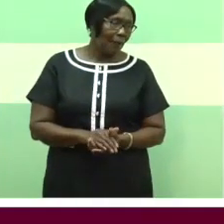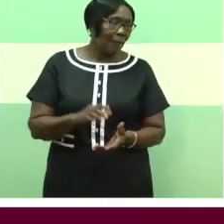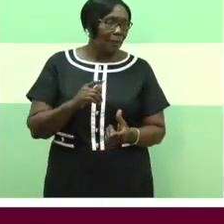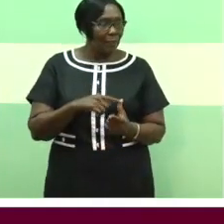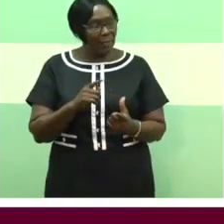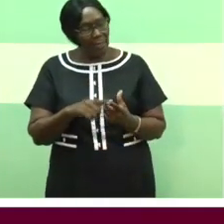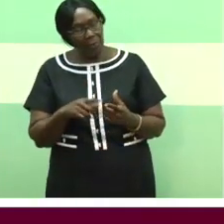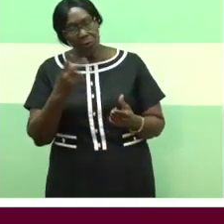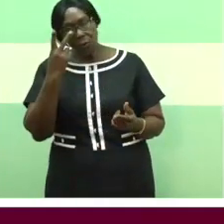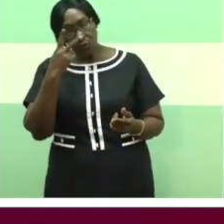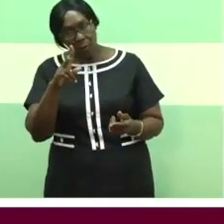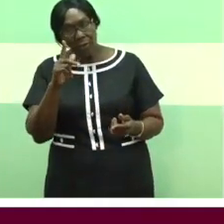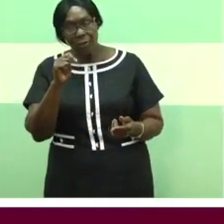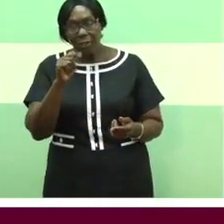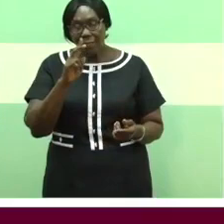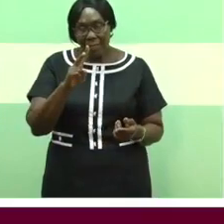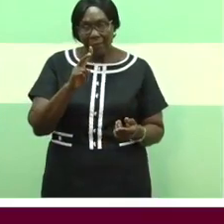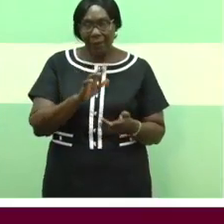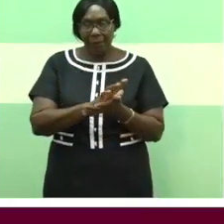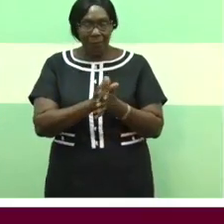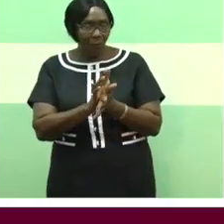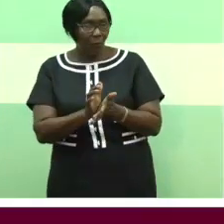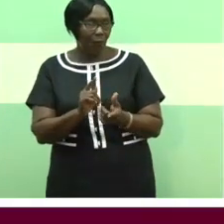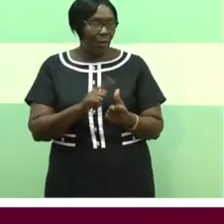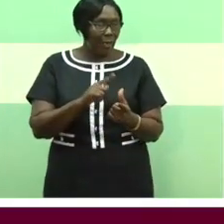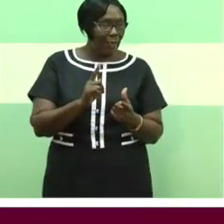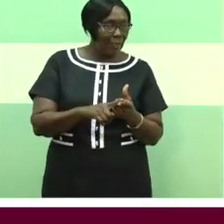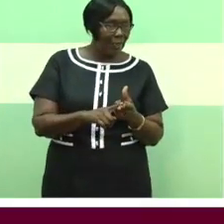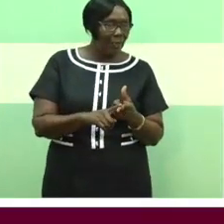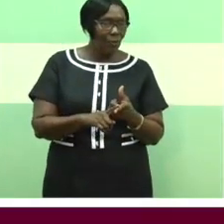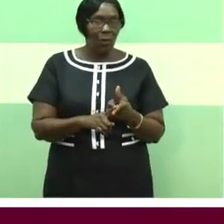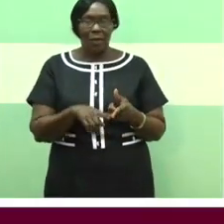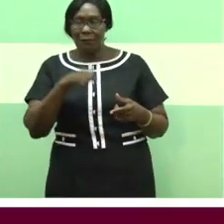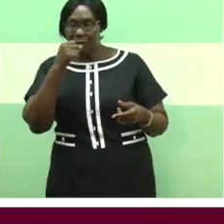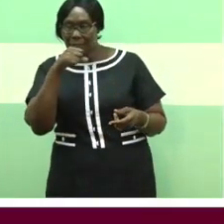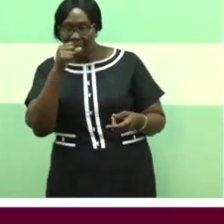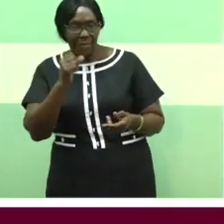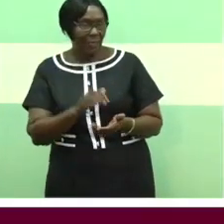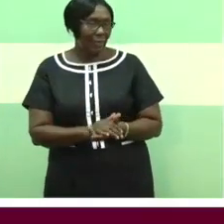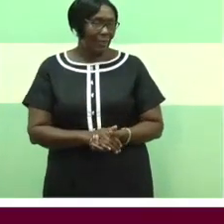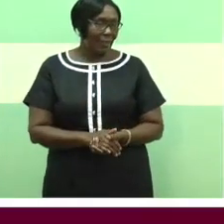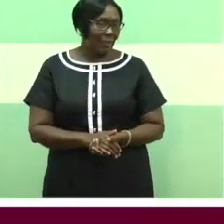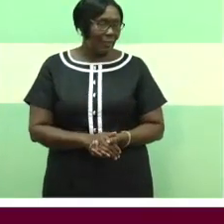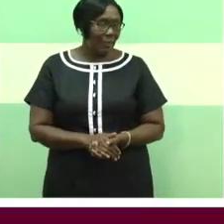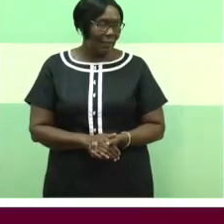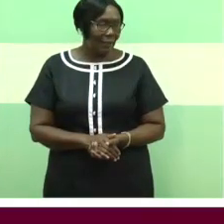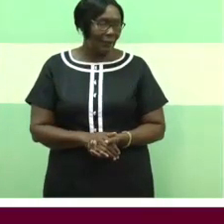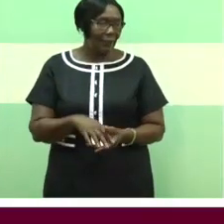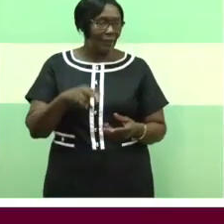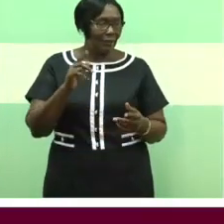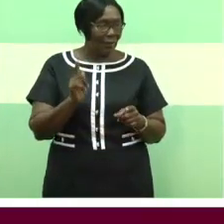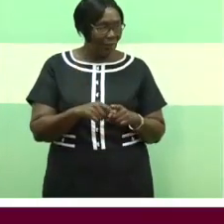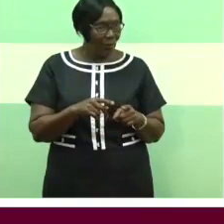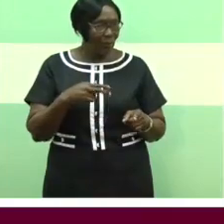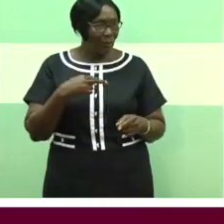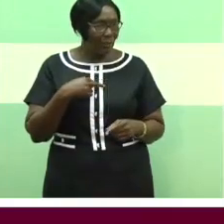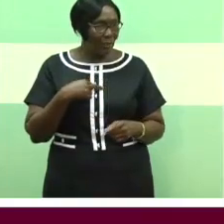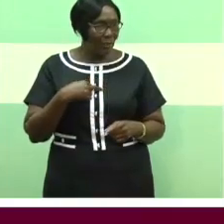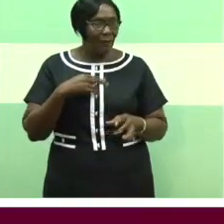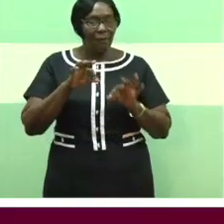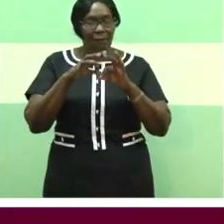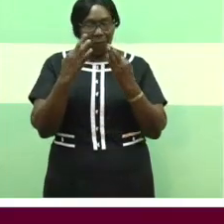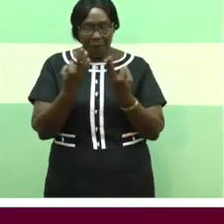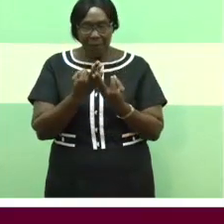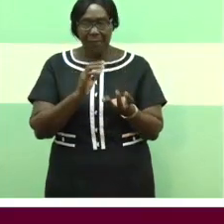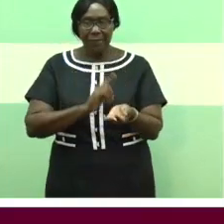you can maybe watch a movie, and then you can have a treat, and you can also have